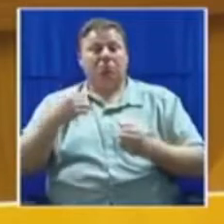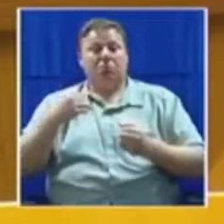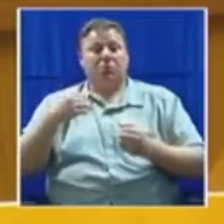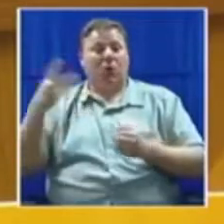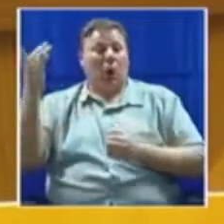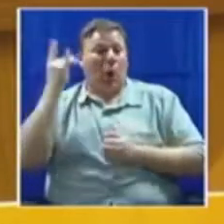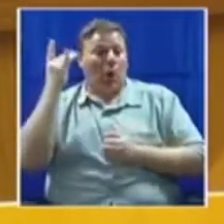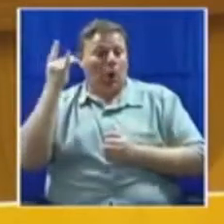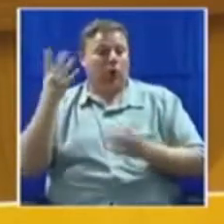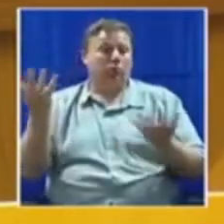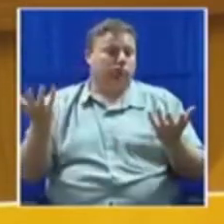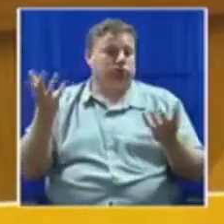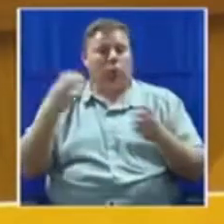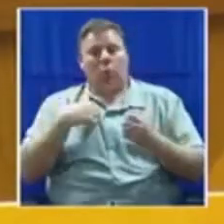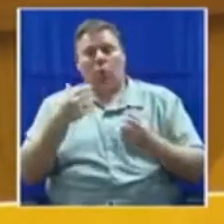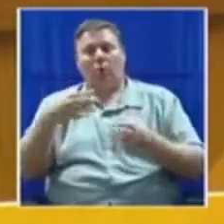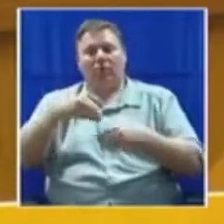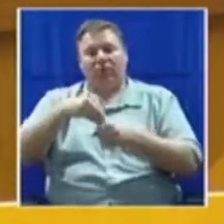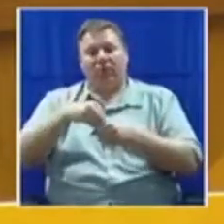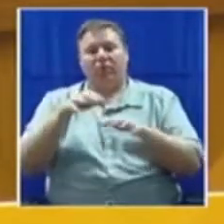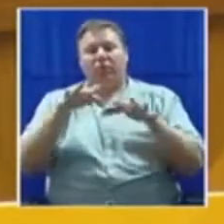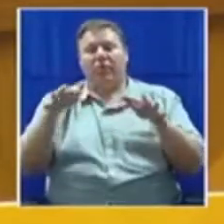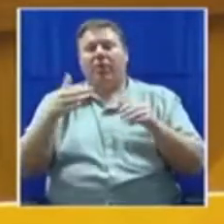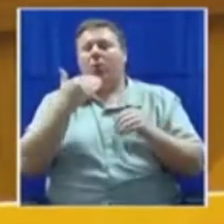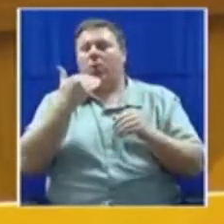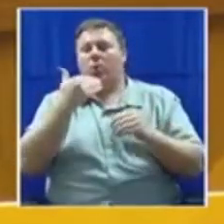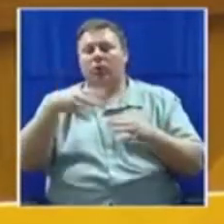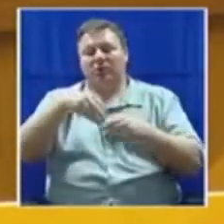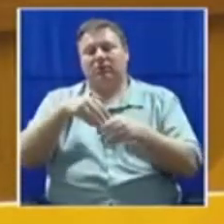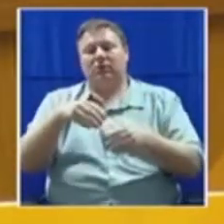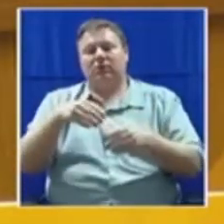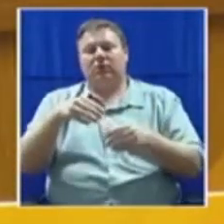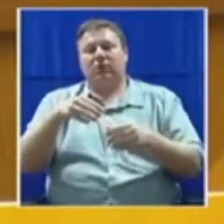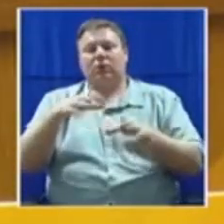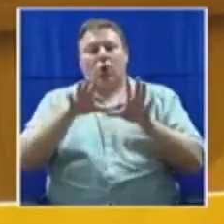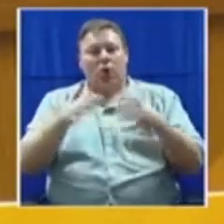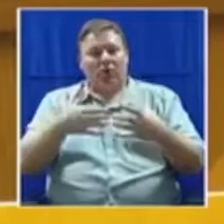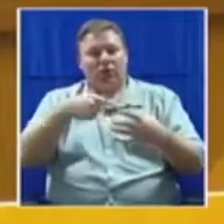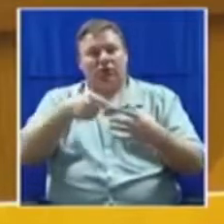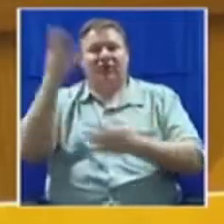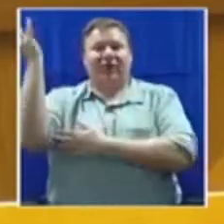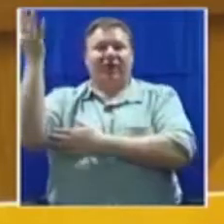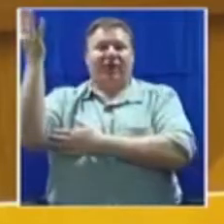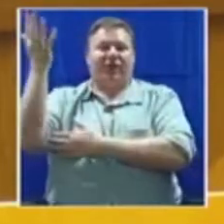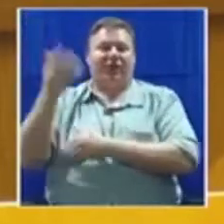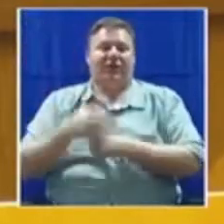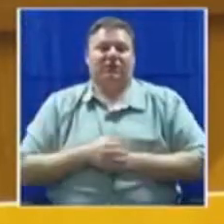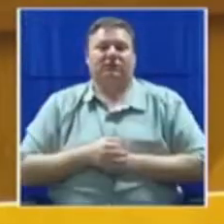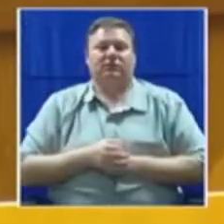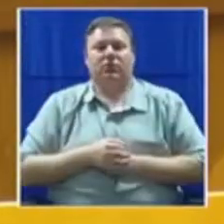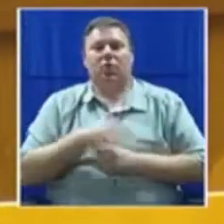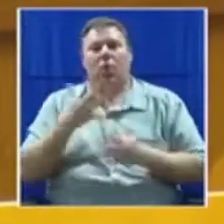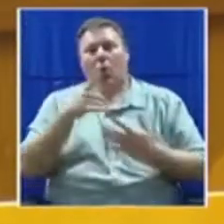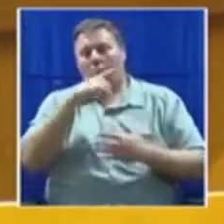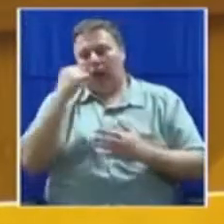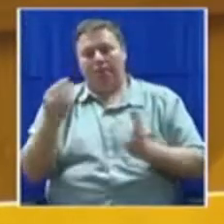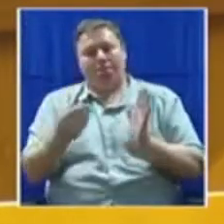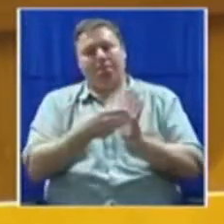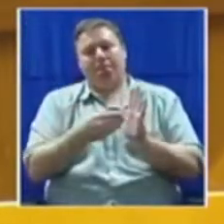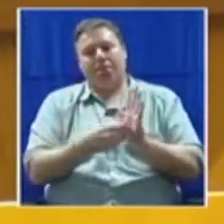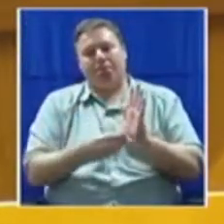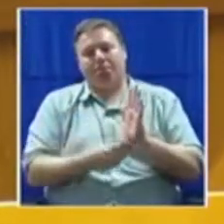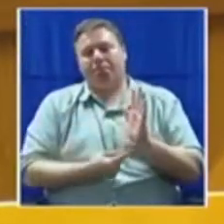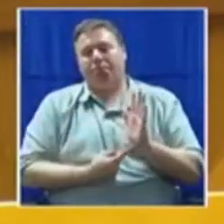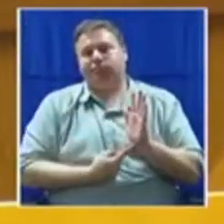persons who have either appeared before the Commission or have been named at the Commission in one form